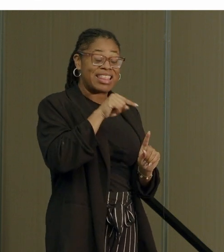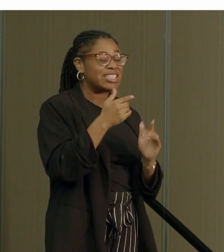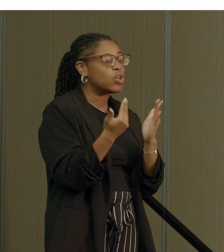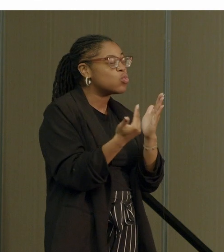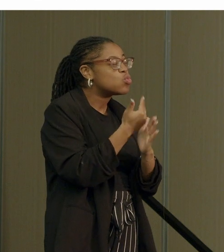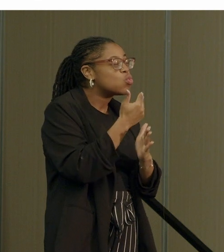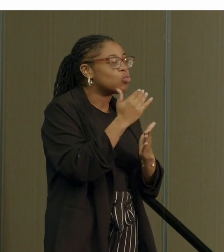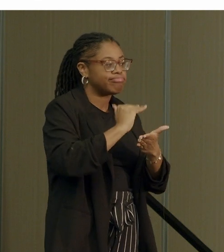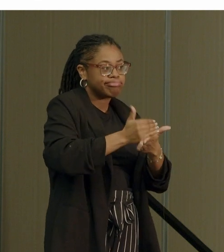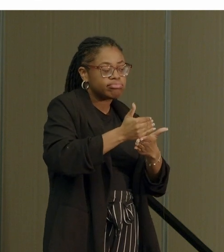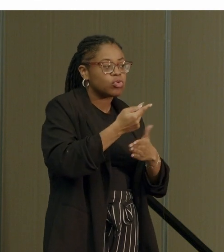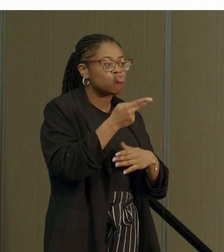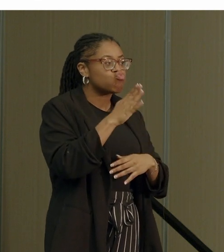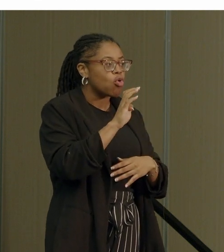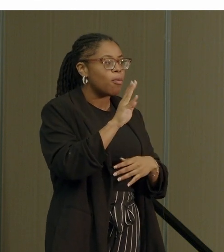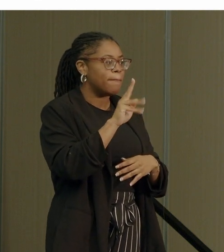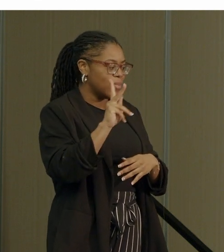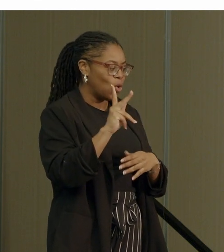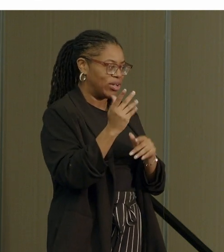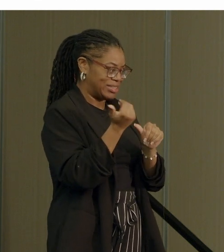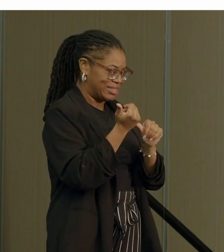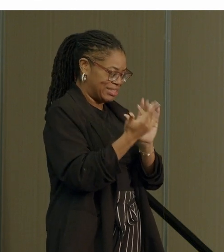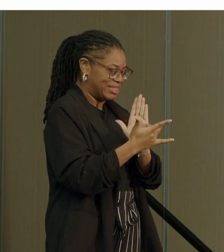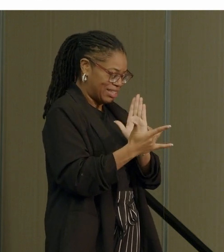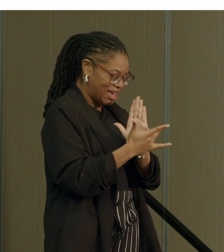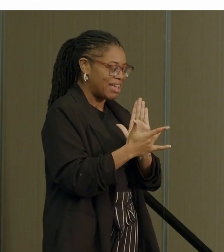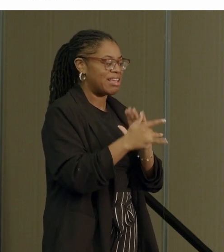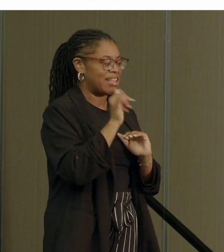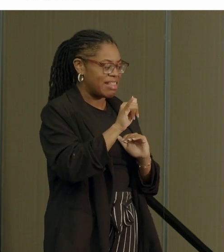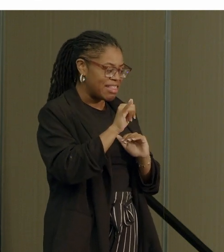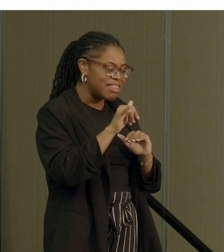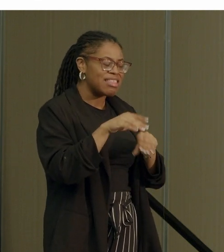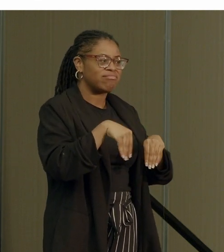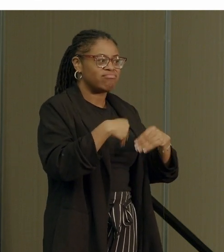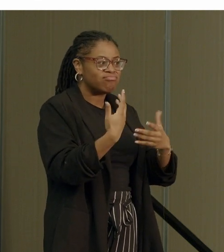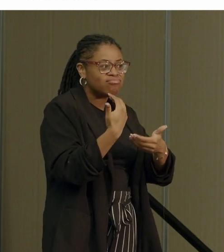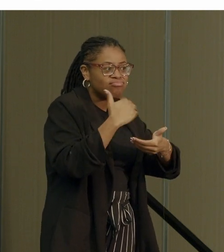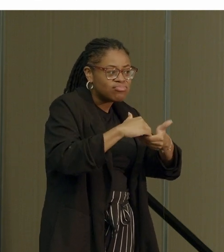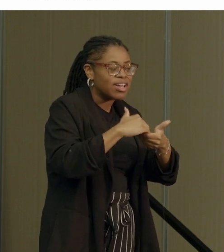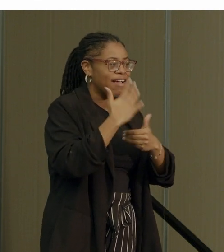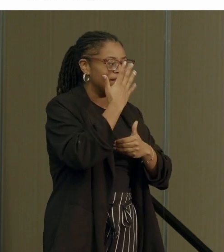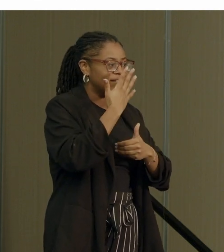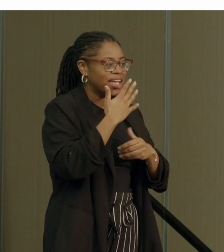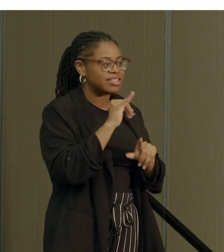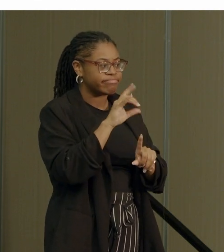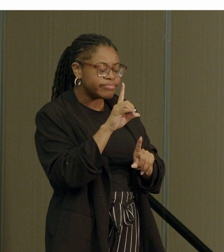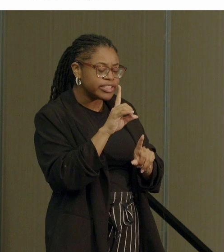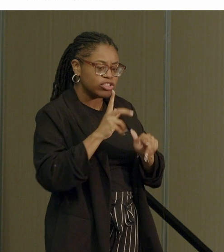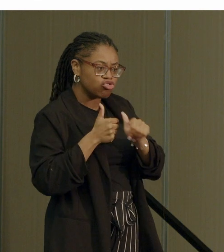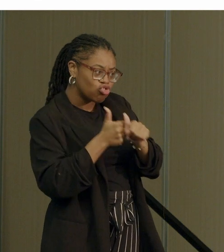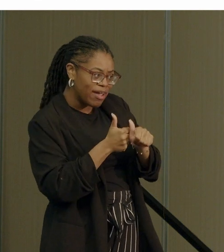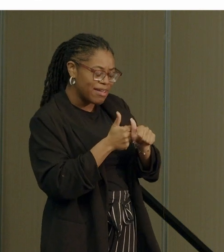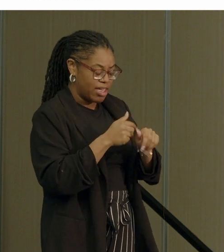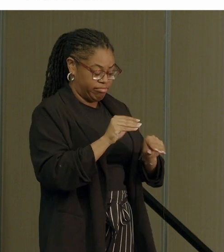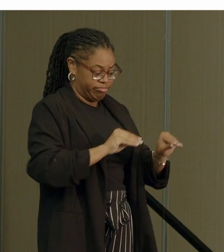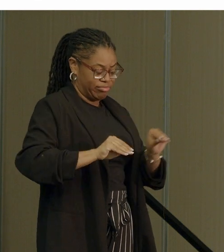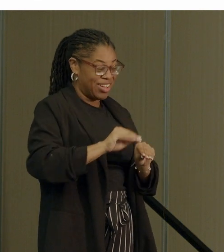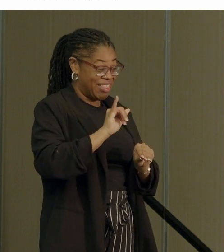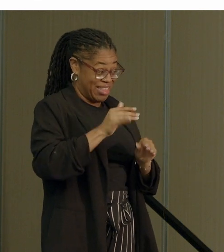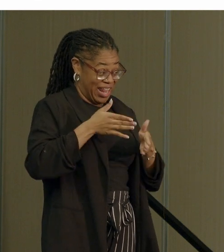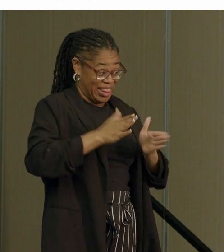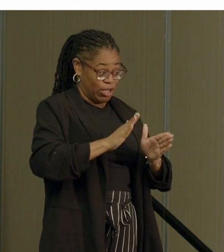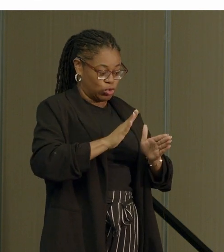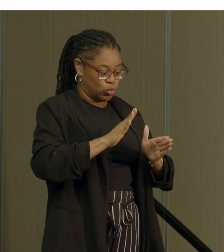Chromebook assistive tech that combines on-device face tracking and face gesture ML models that allows you to control